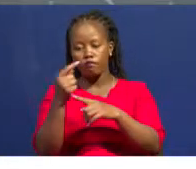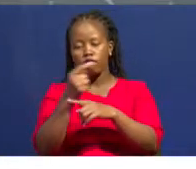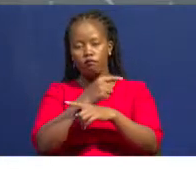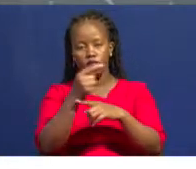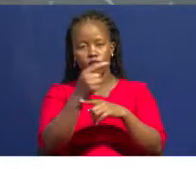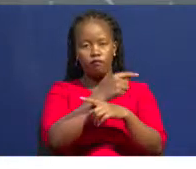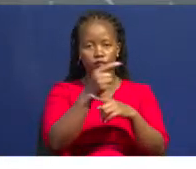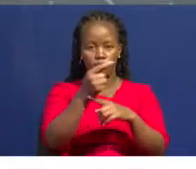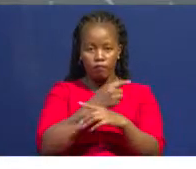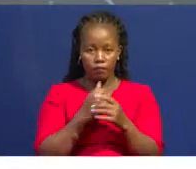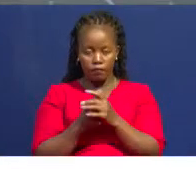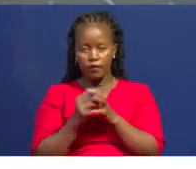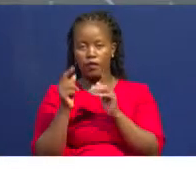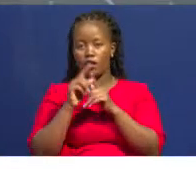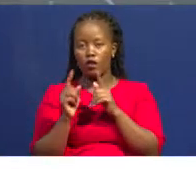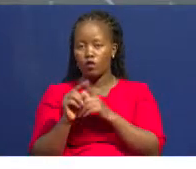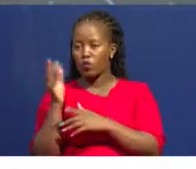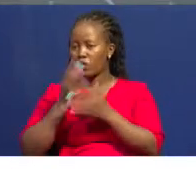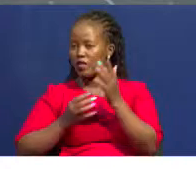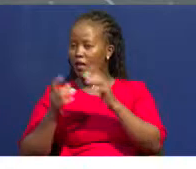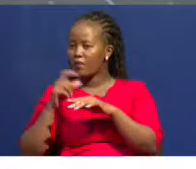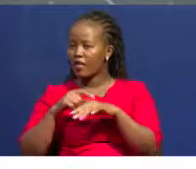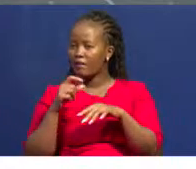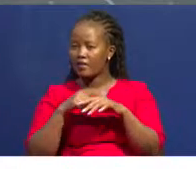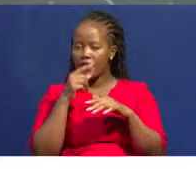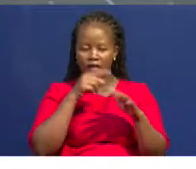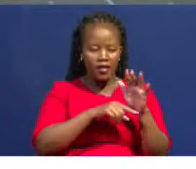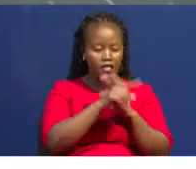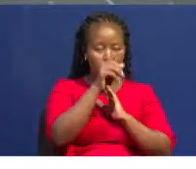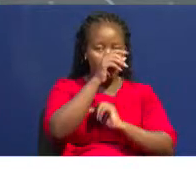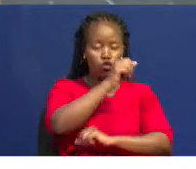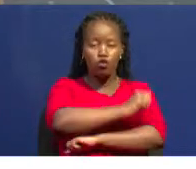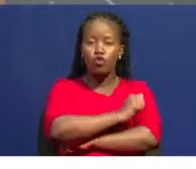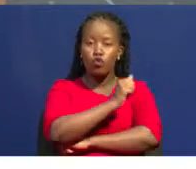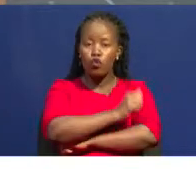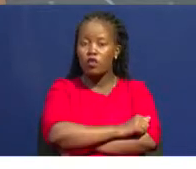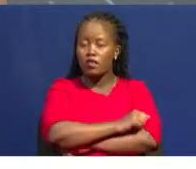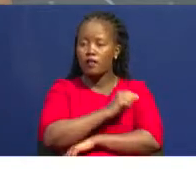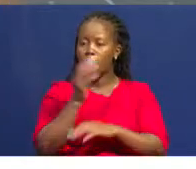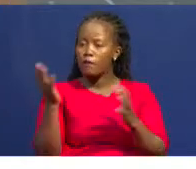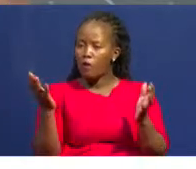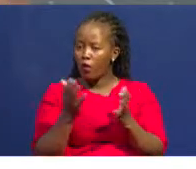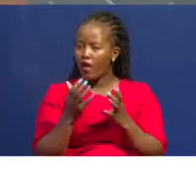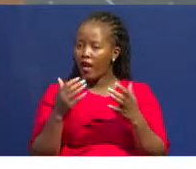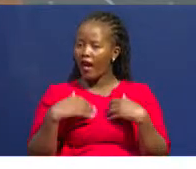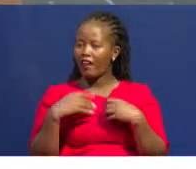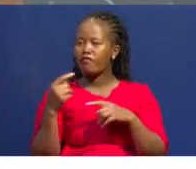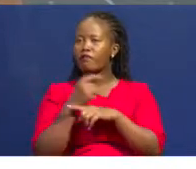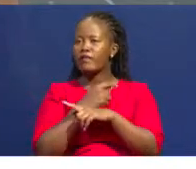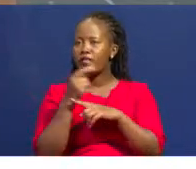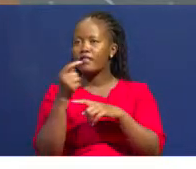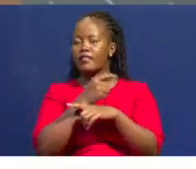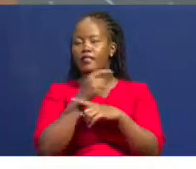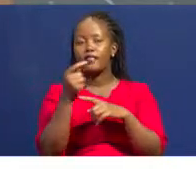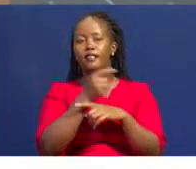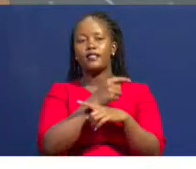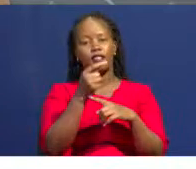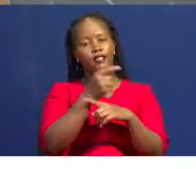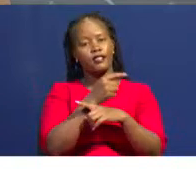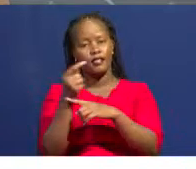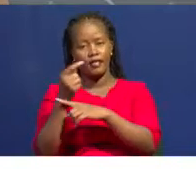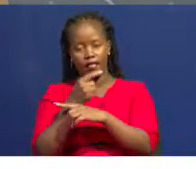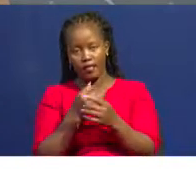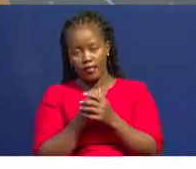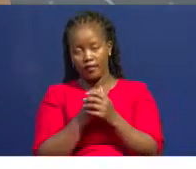to schools where those people are being trained, to school I won't mention the driving